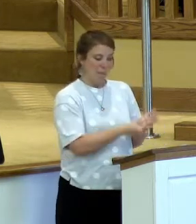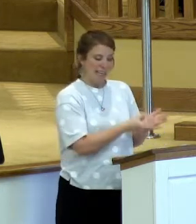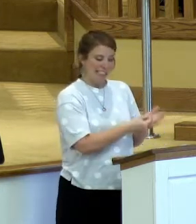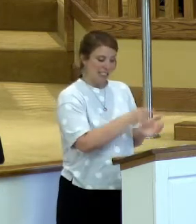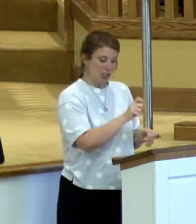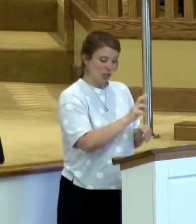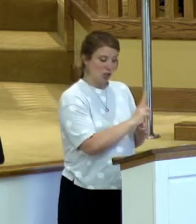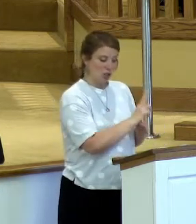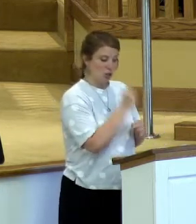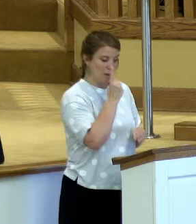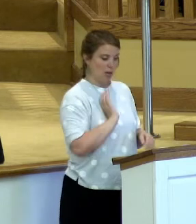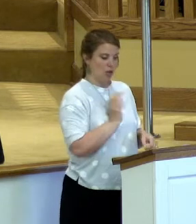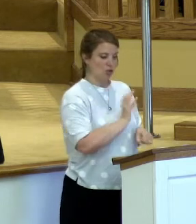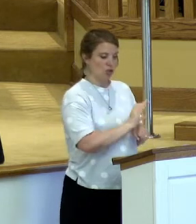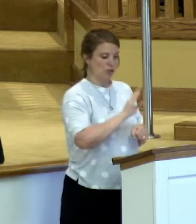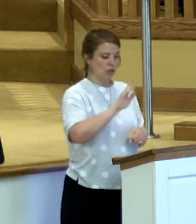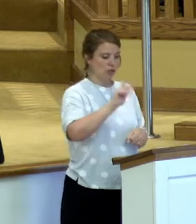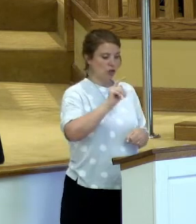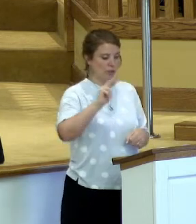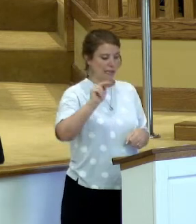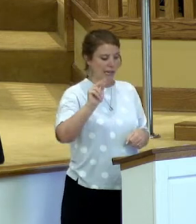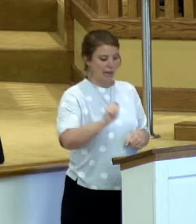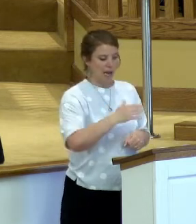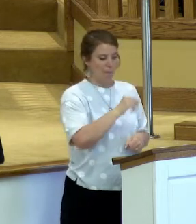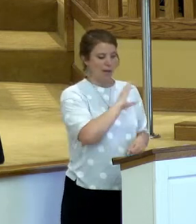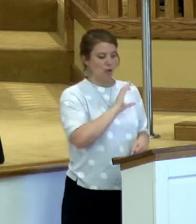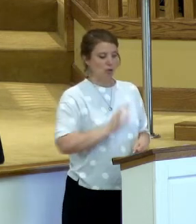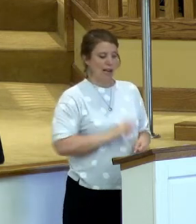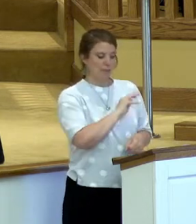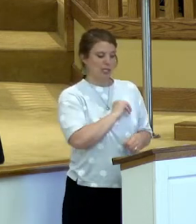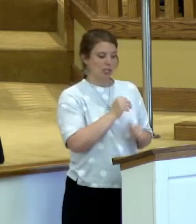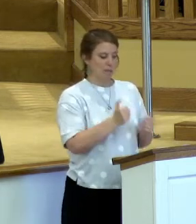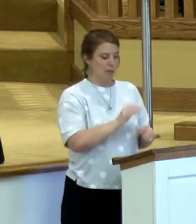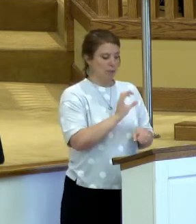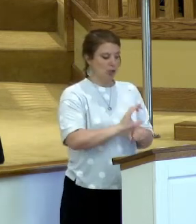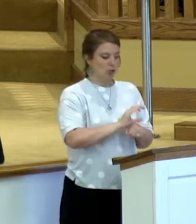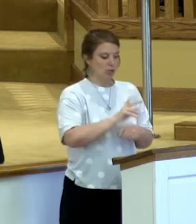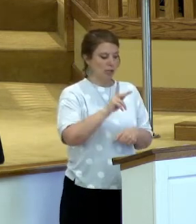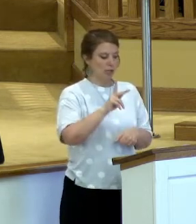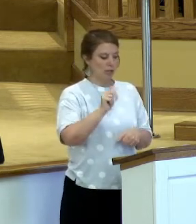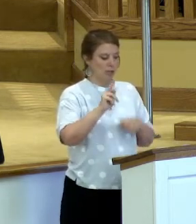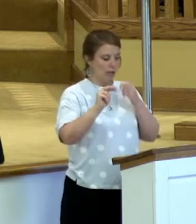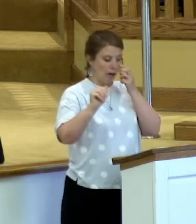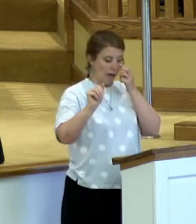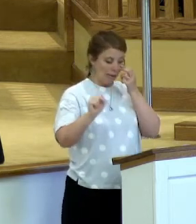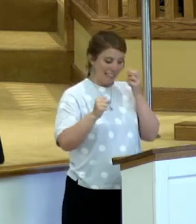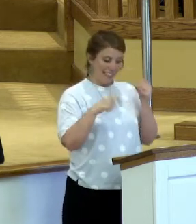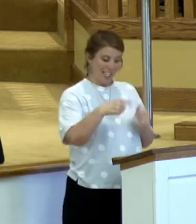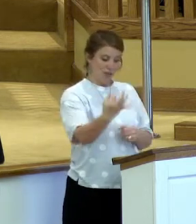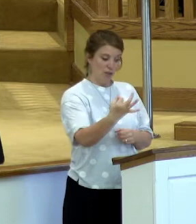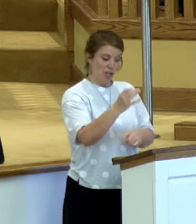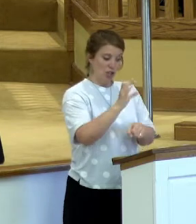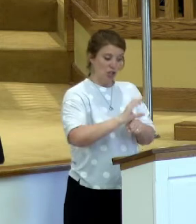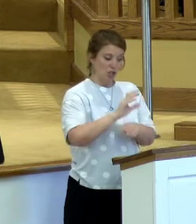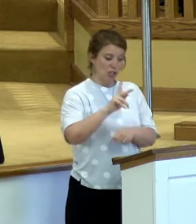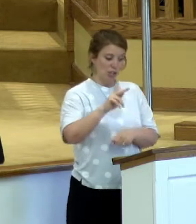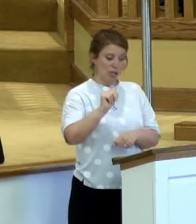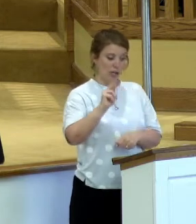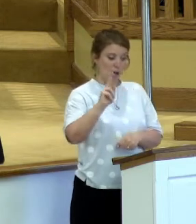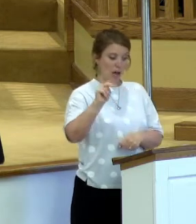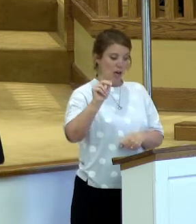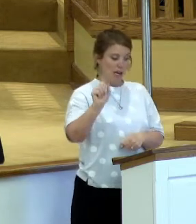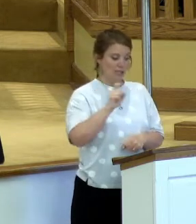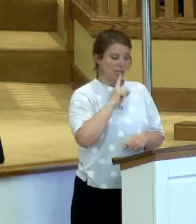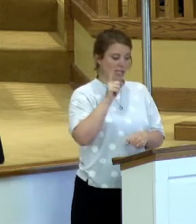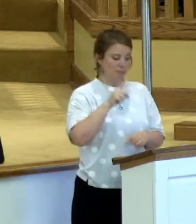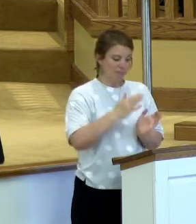and by the Christ Mission Baptist Church in Kaunas. This Friday, the church in Kaunas is planning to give out 100 packets of food at $3,000.